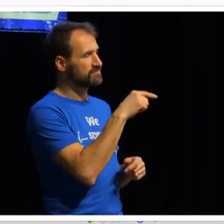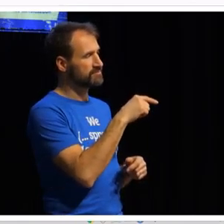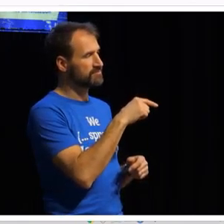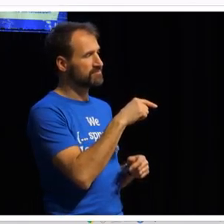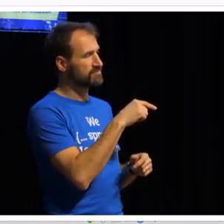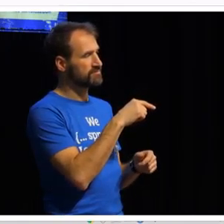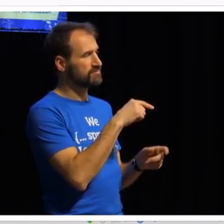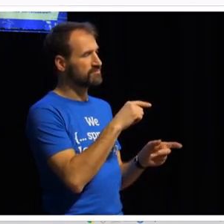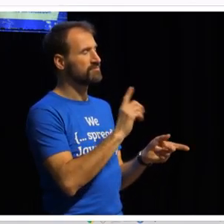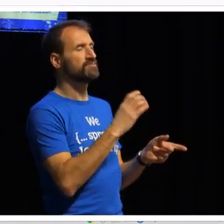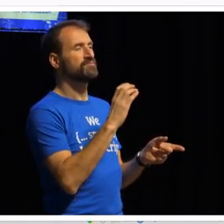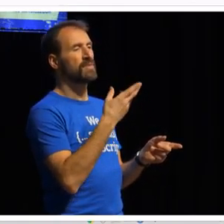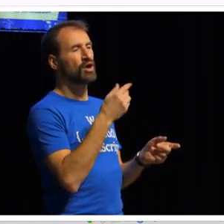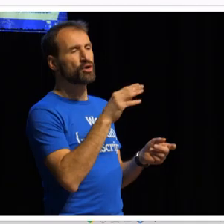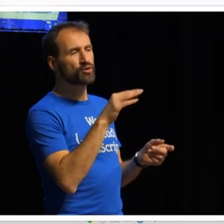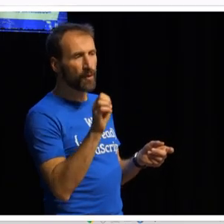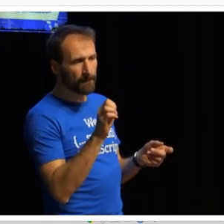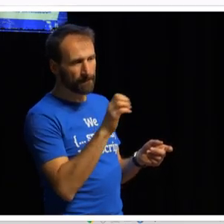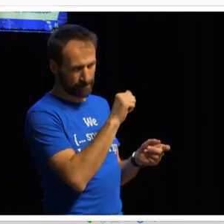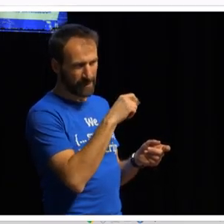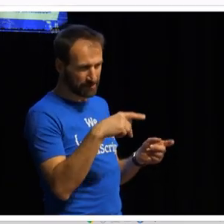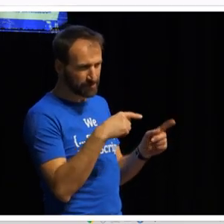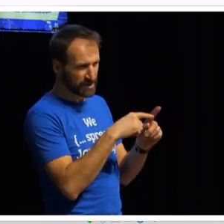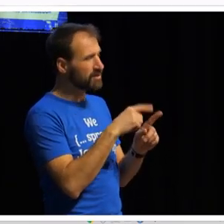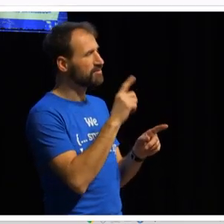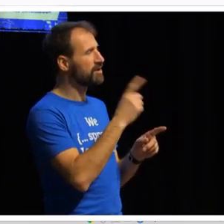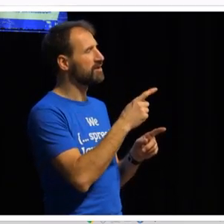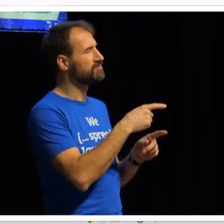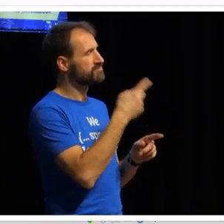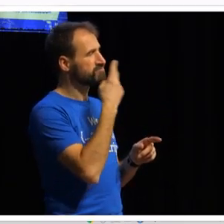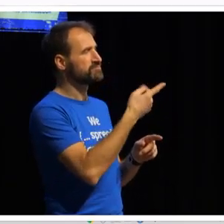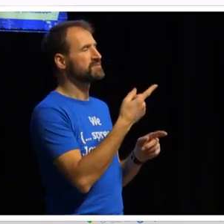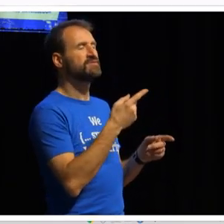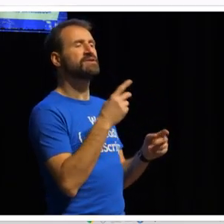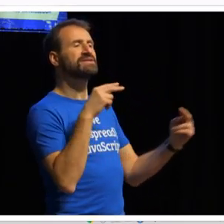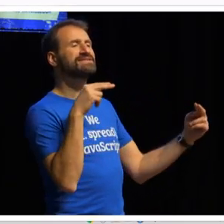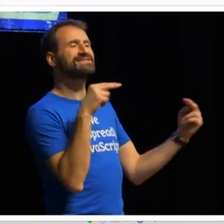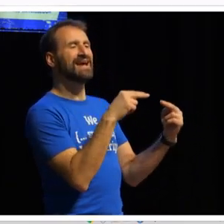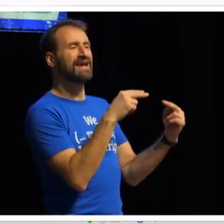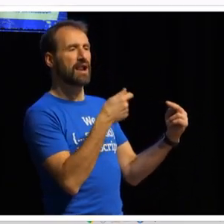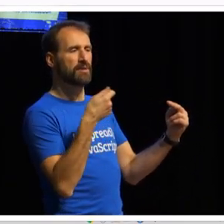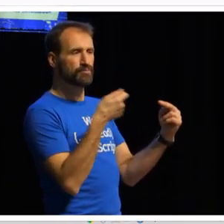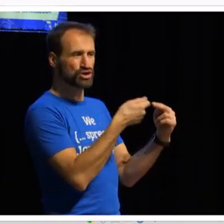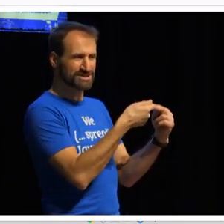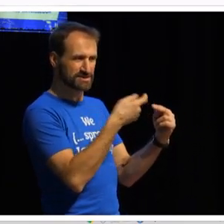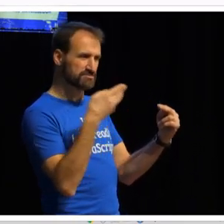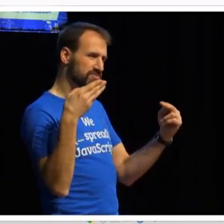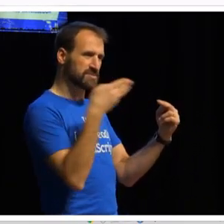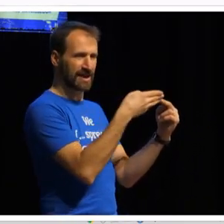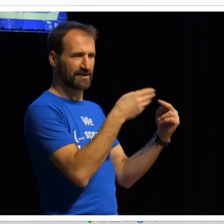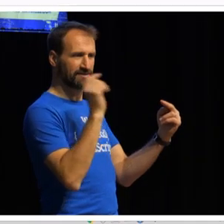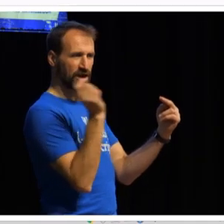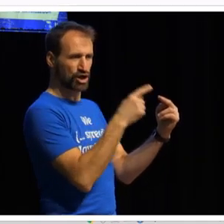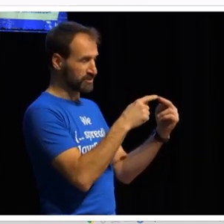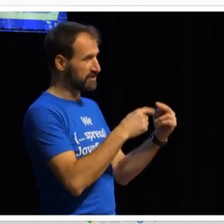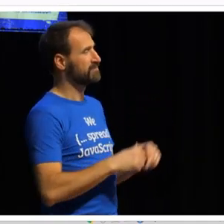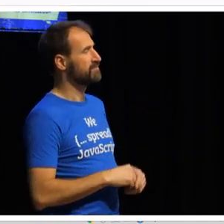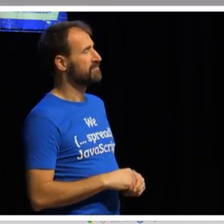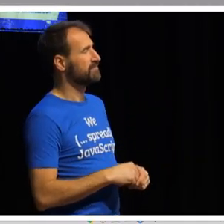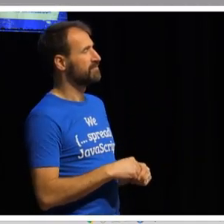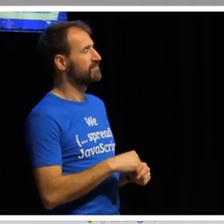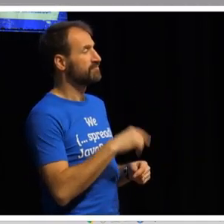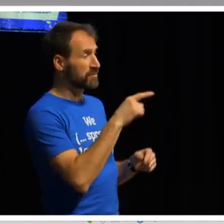because it says a Chrome app, at the moment it gets permission so that it can access the serial port. So you get exactly the same thing. But what it